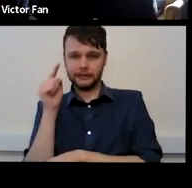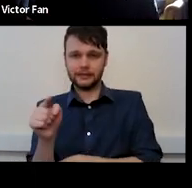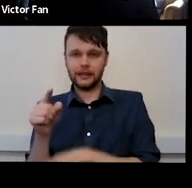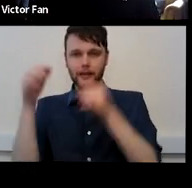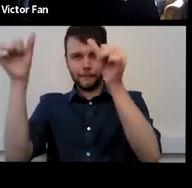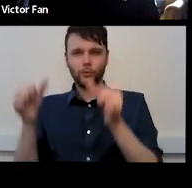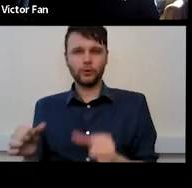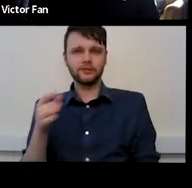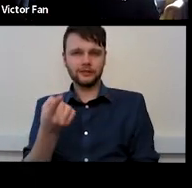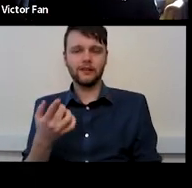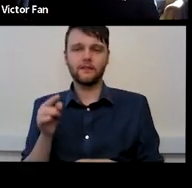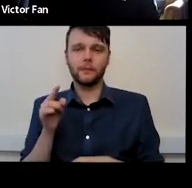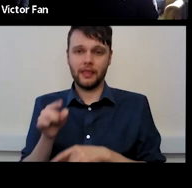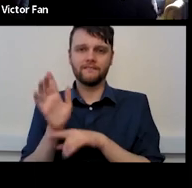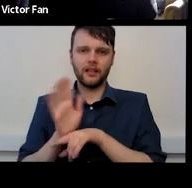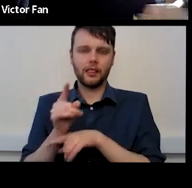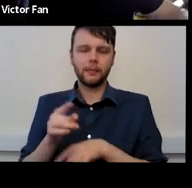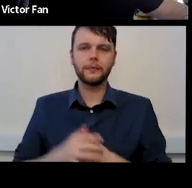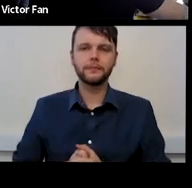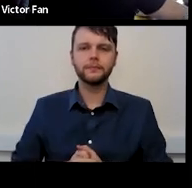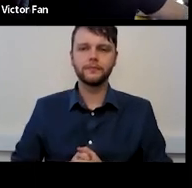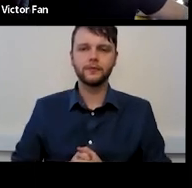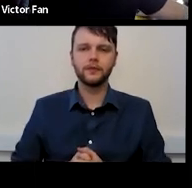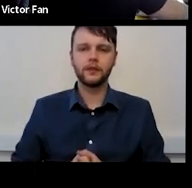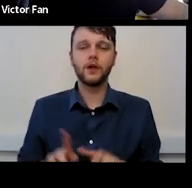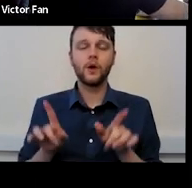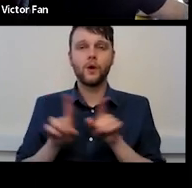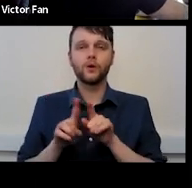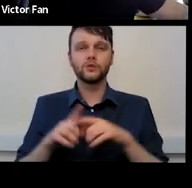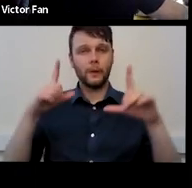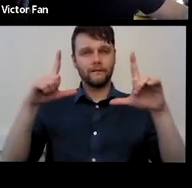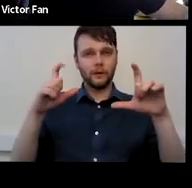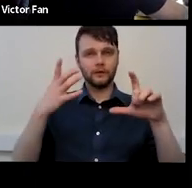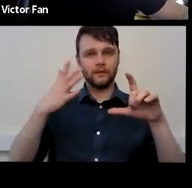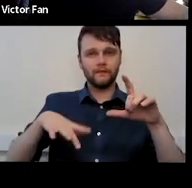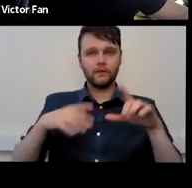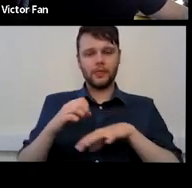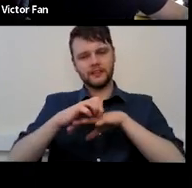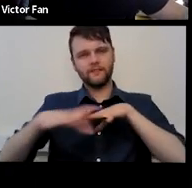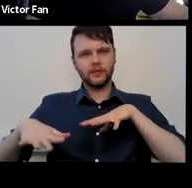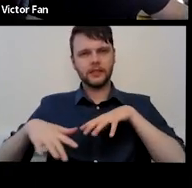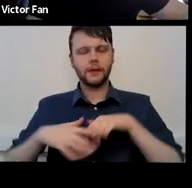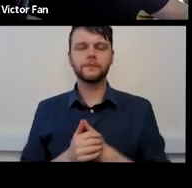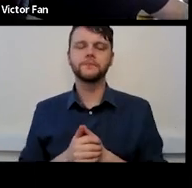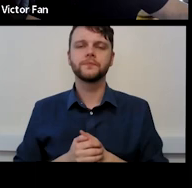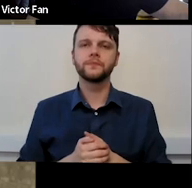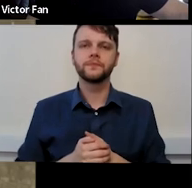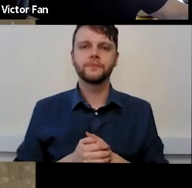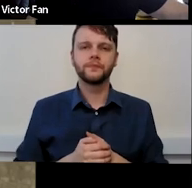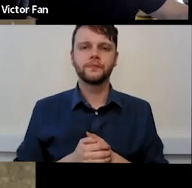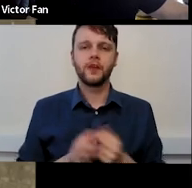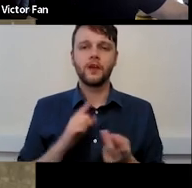poster of that particular film and also a production still from The Divorcee. Now, another